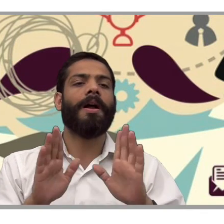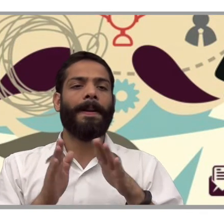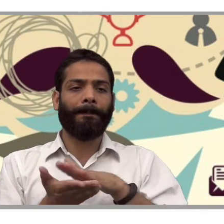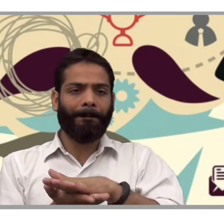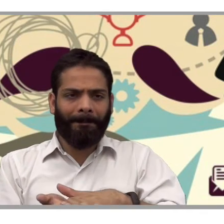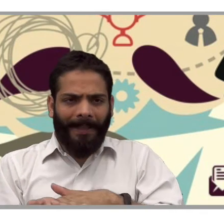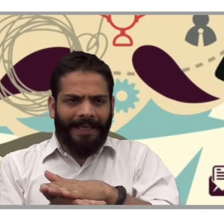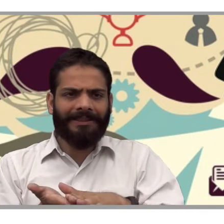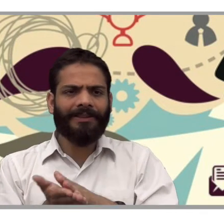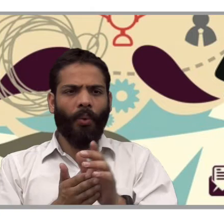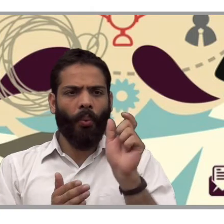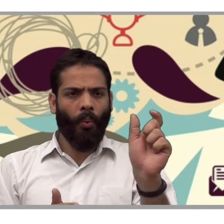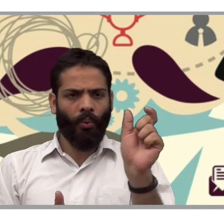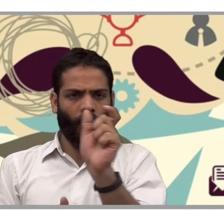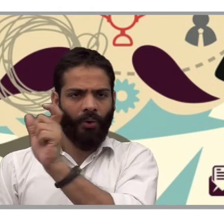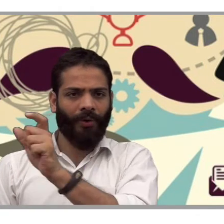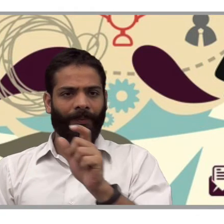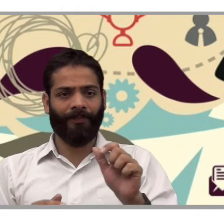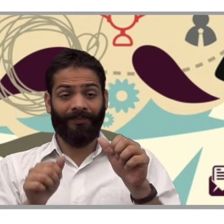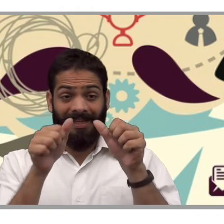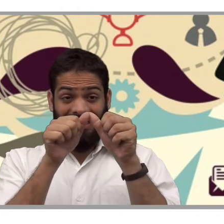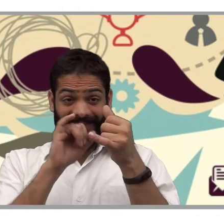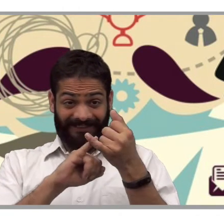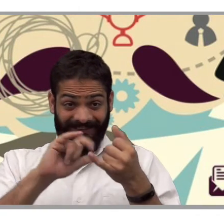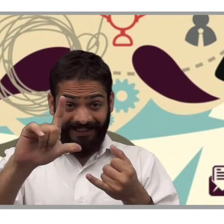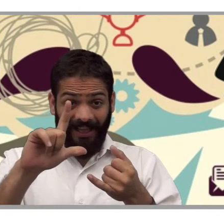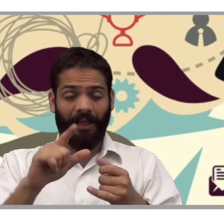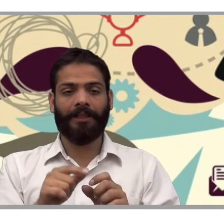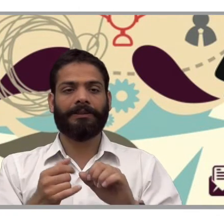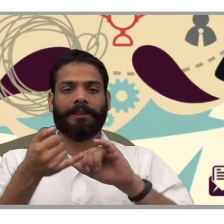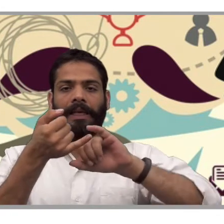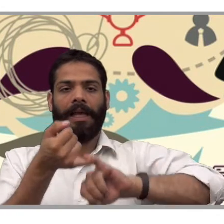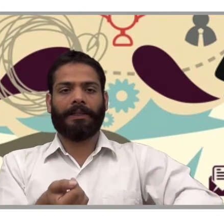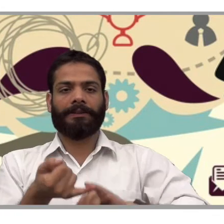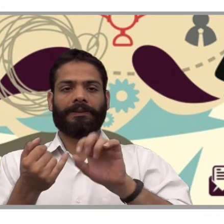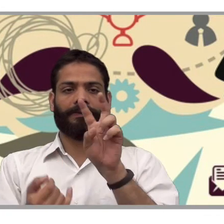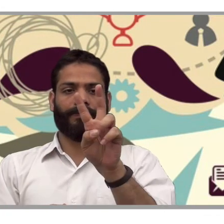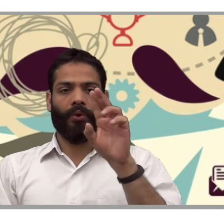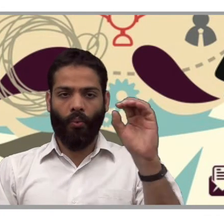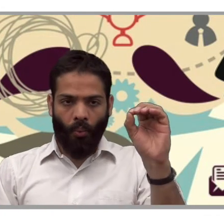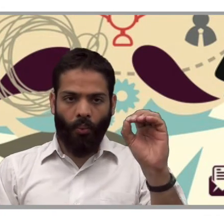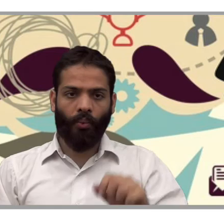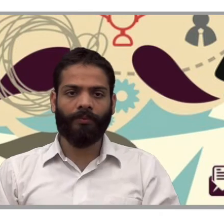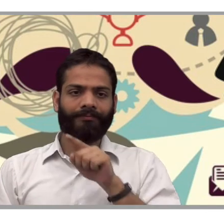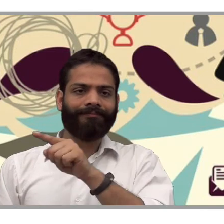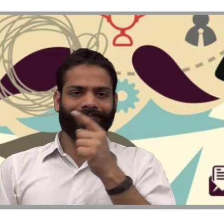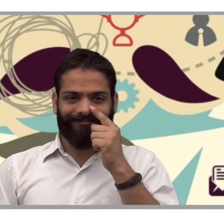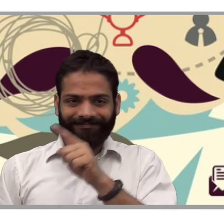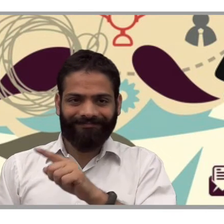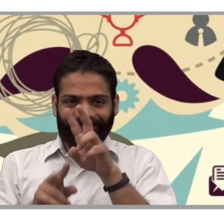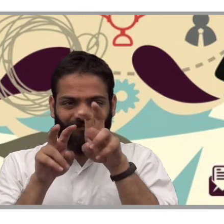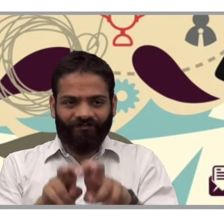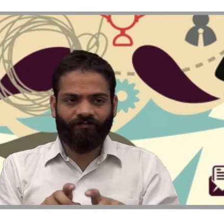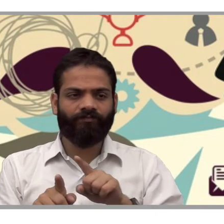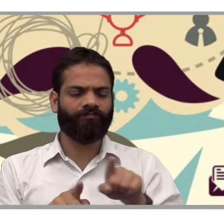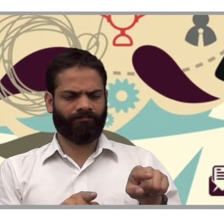She noticed that all other orders are accompanied by non-manual markers and intonation pause, which is the